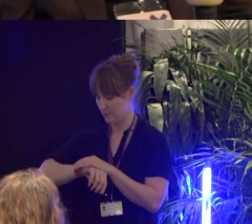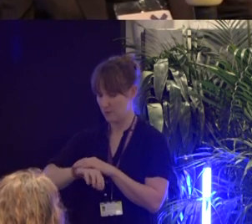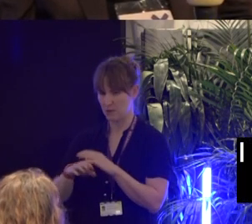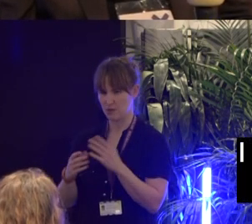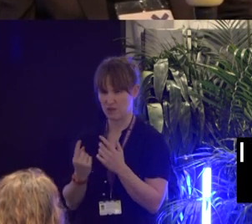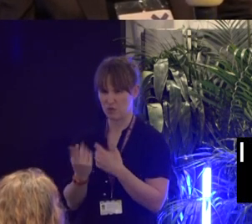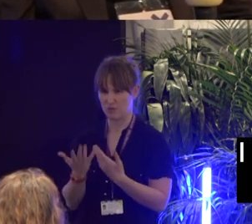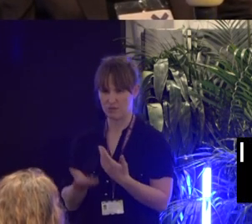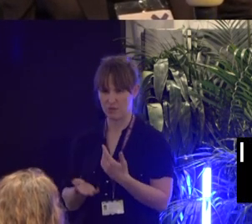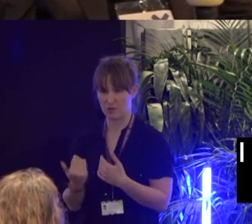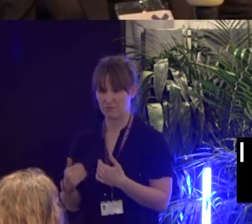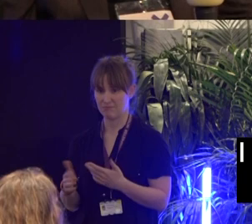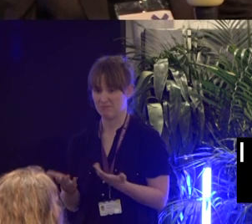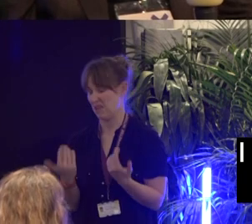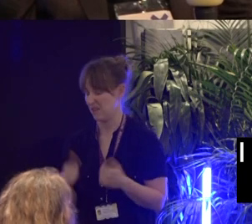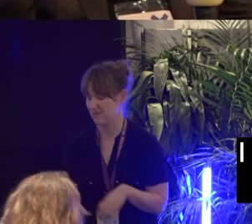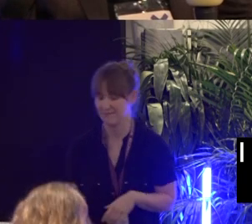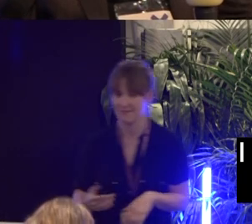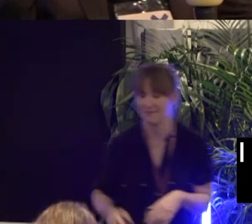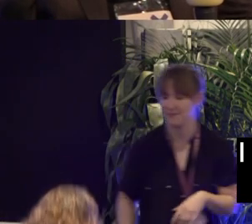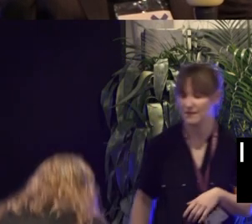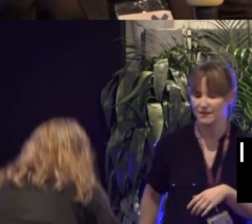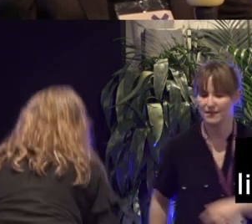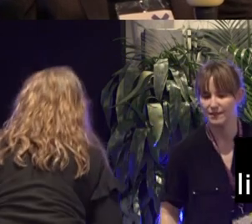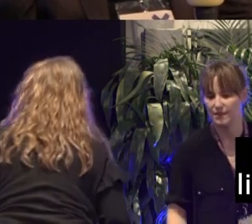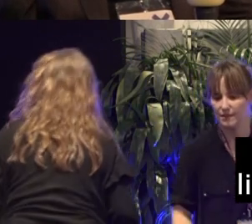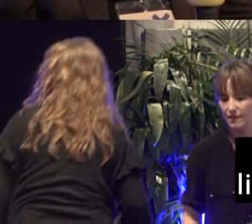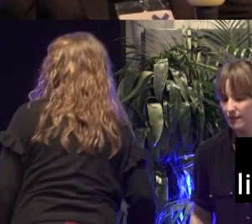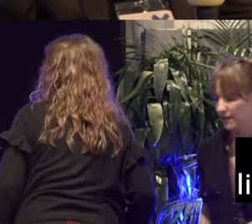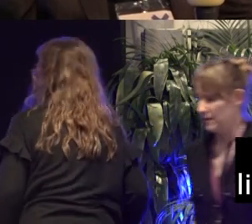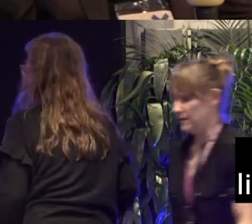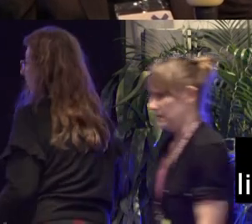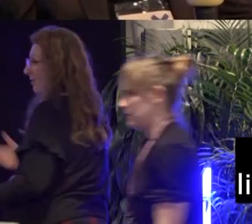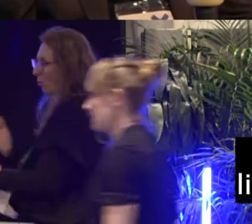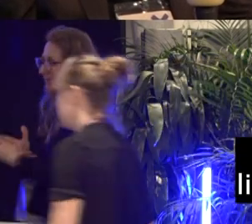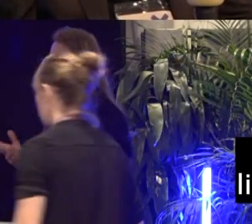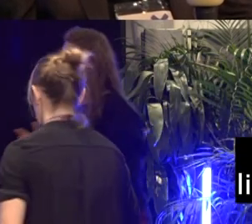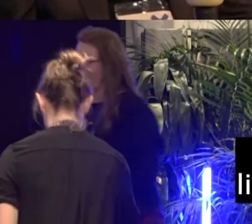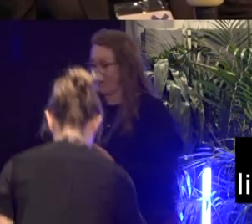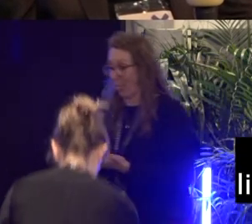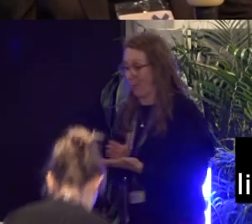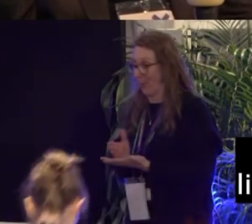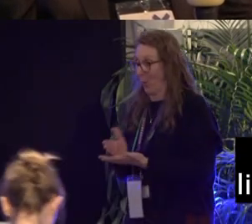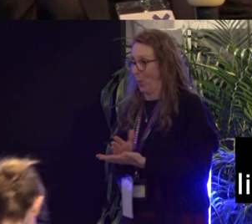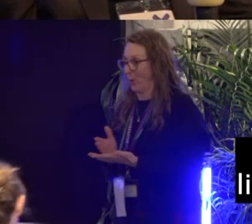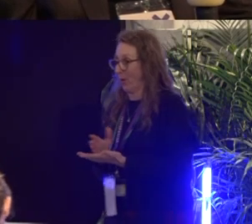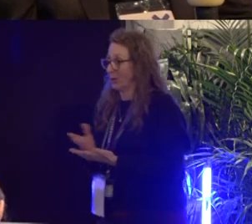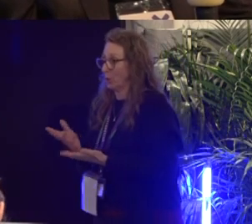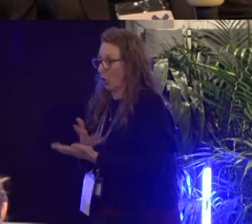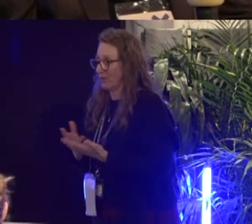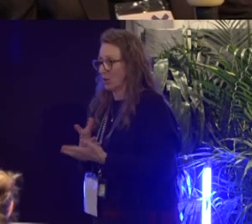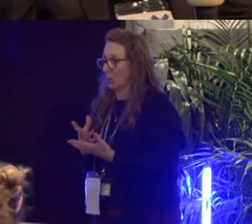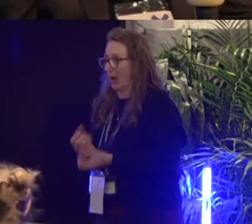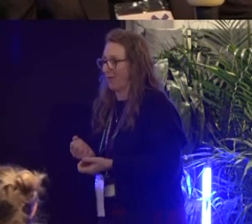Layers, man. I love how this conversation is like right on the edge between sort of like the panel, like the conversation we're having, but